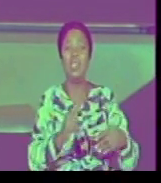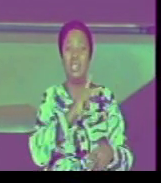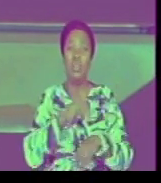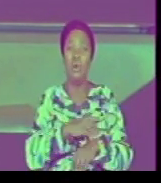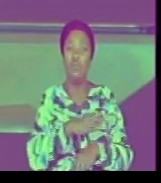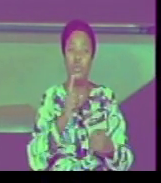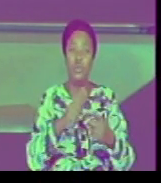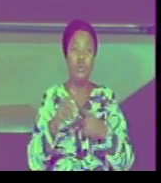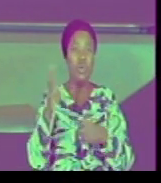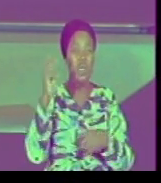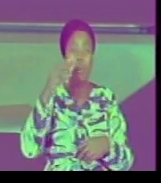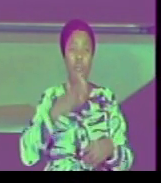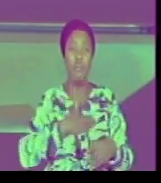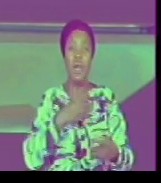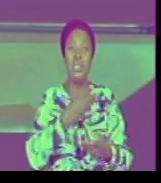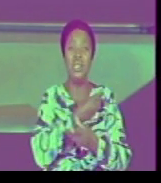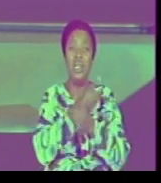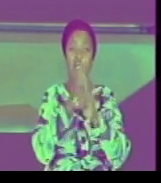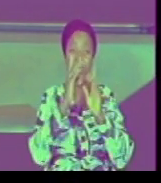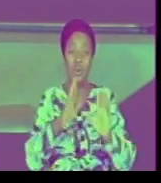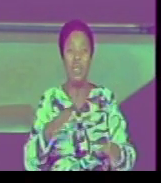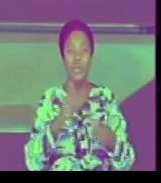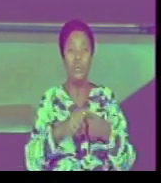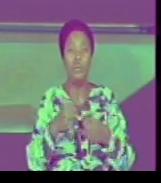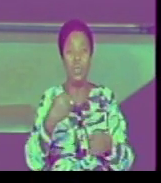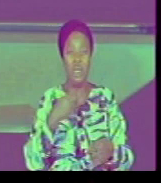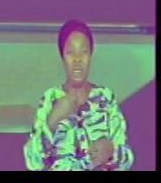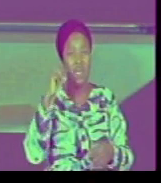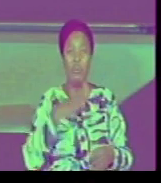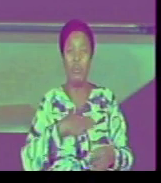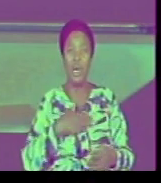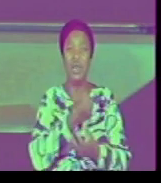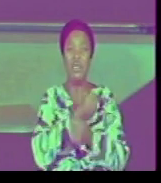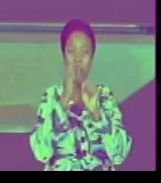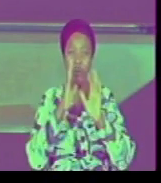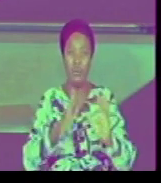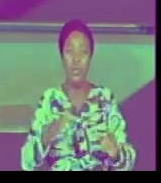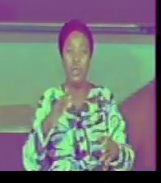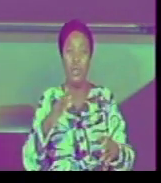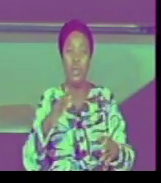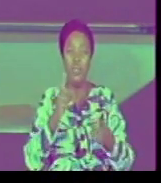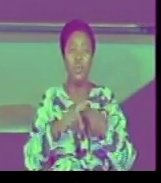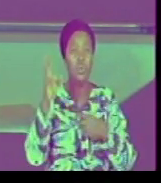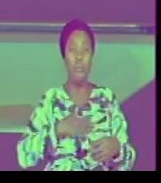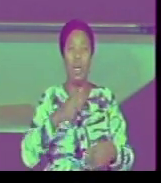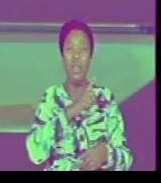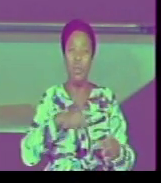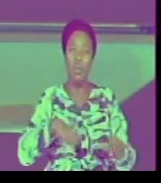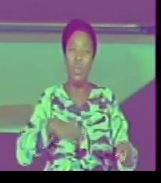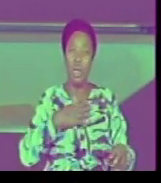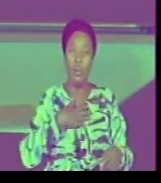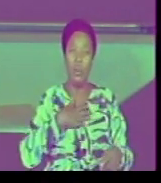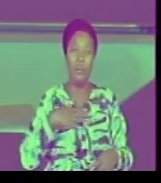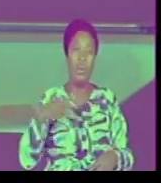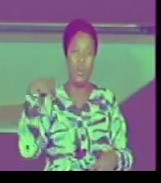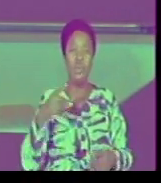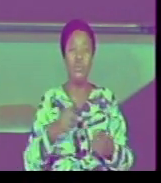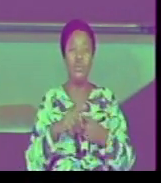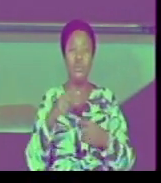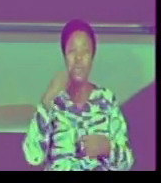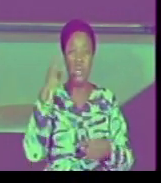to him, my redeemer, to him, my Lord and master, to him, my king, to whom be